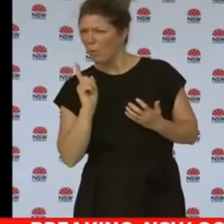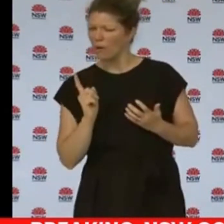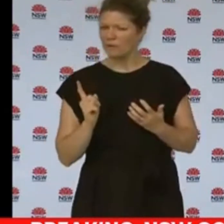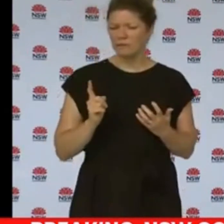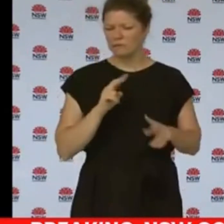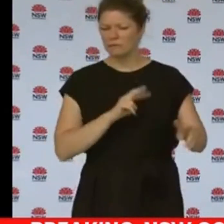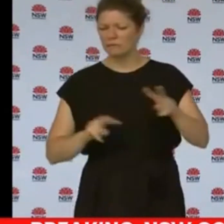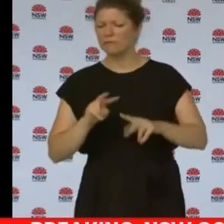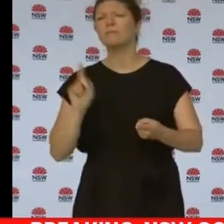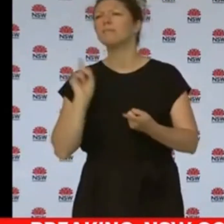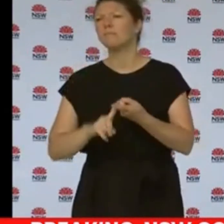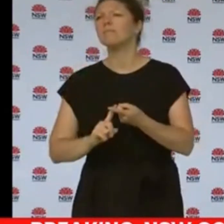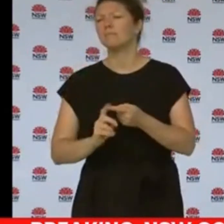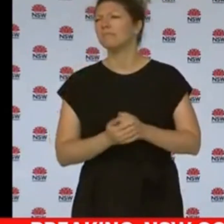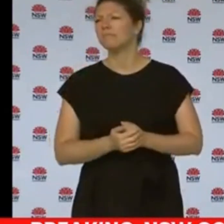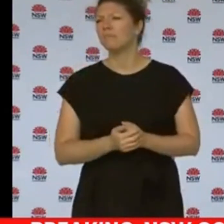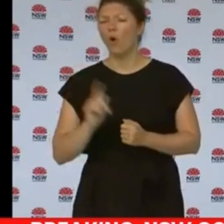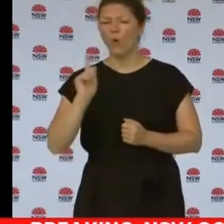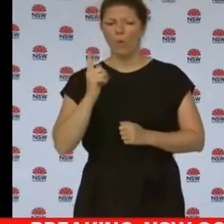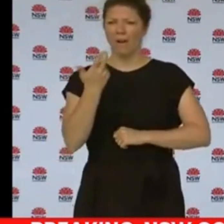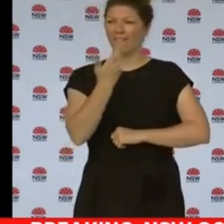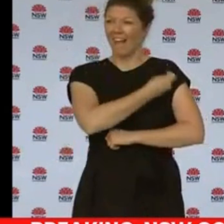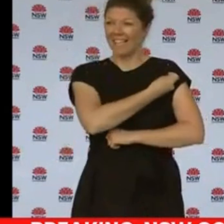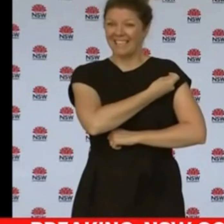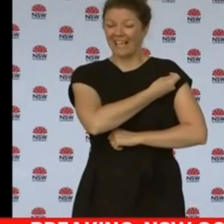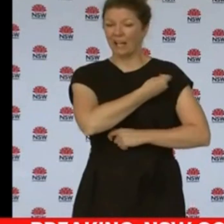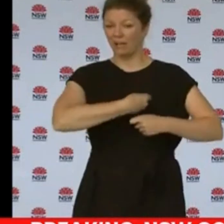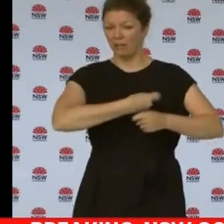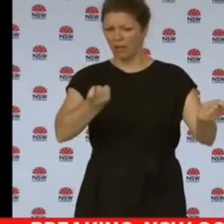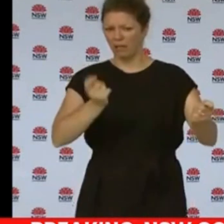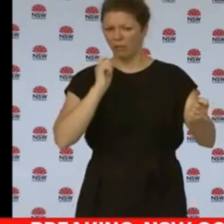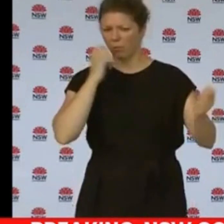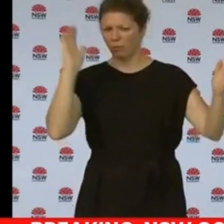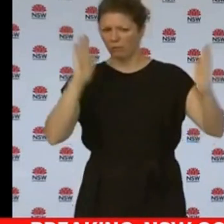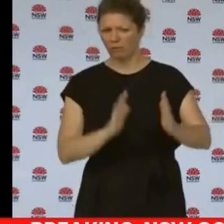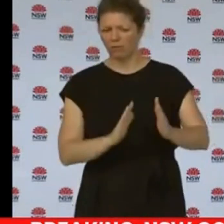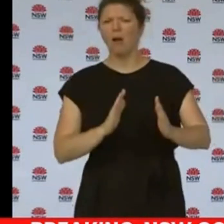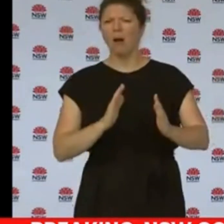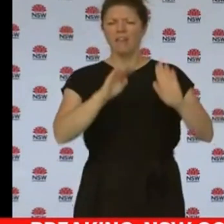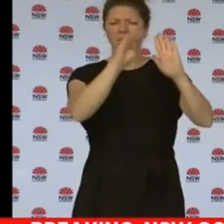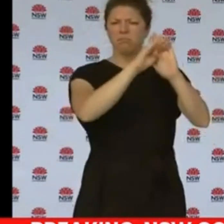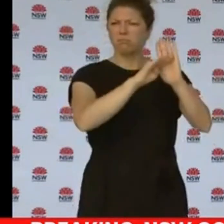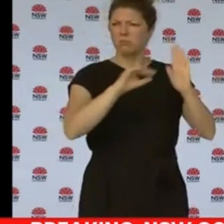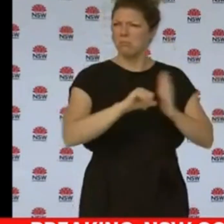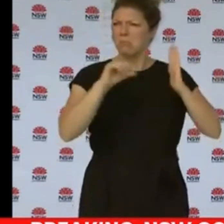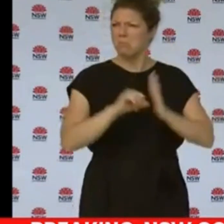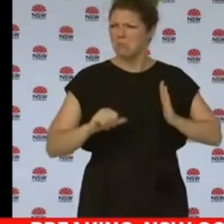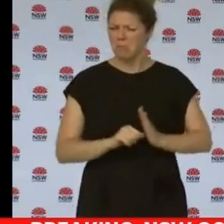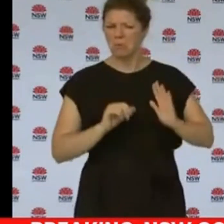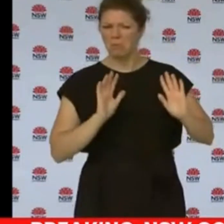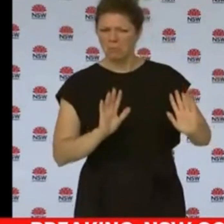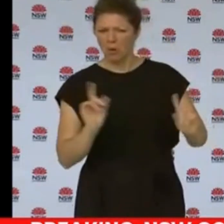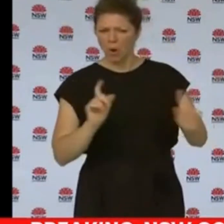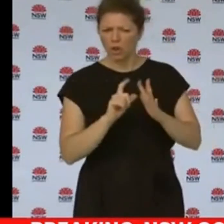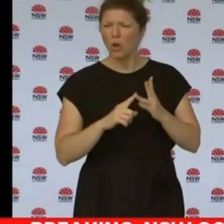they're the considerations we're looking at the moment. So what does the impact of the vaccine rollout mean? What does the impact of restrictions mean? And also